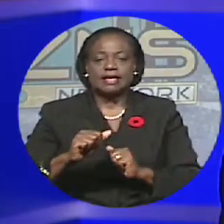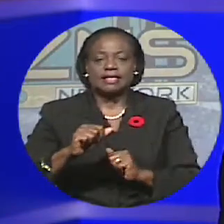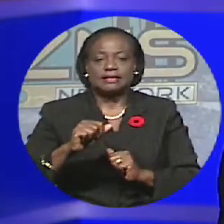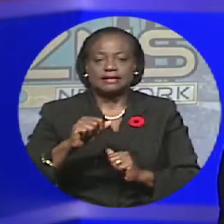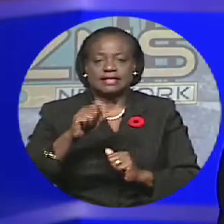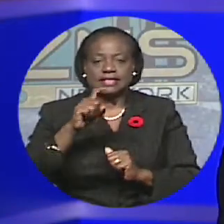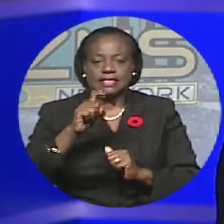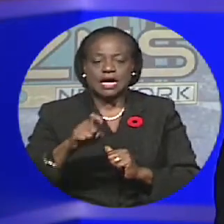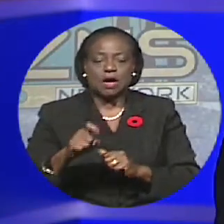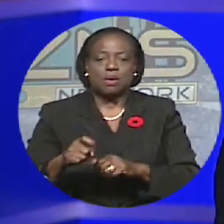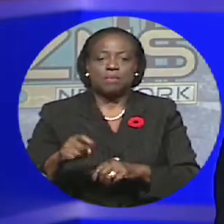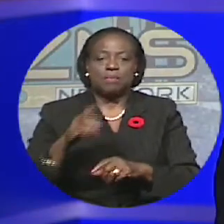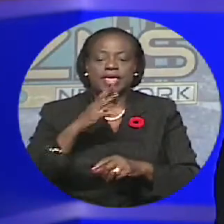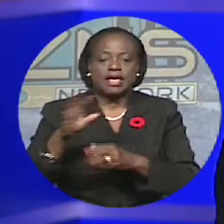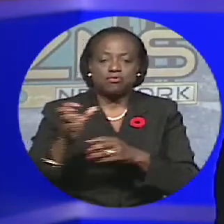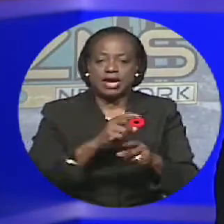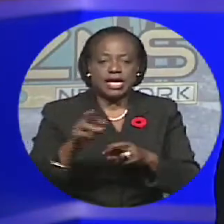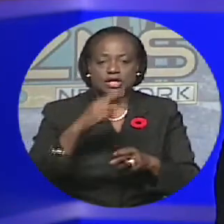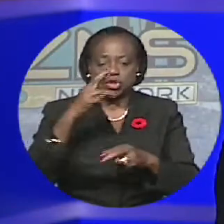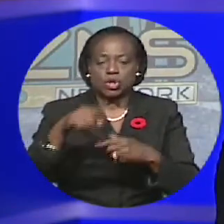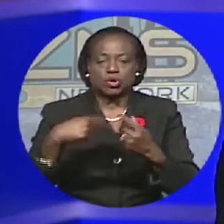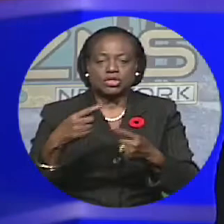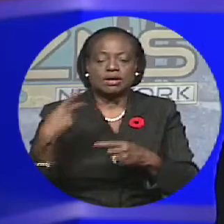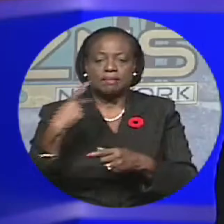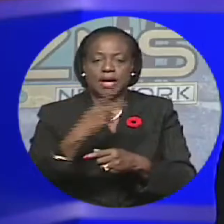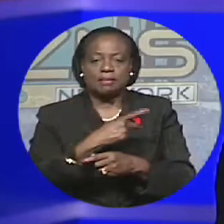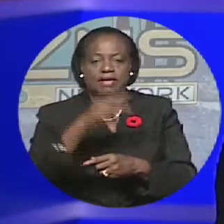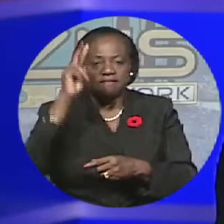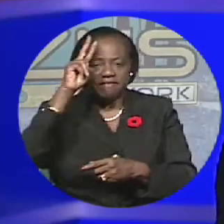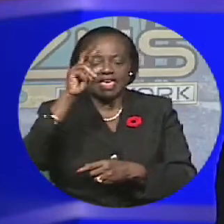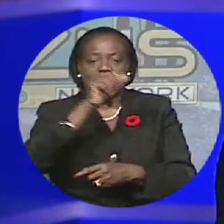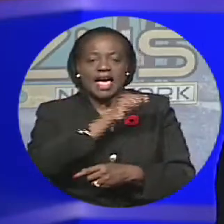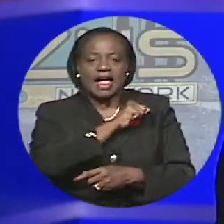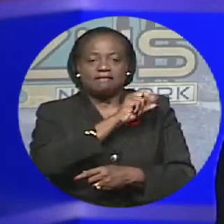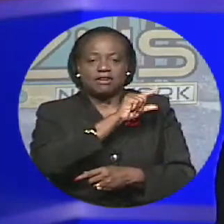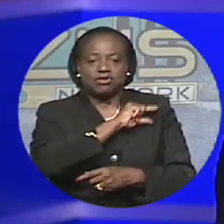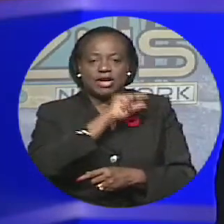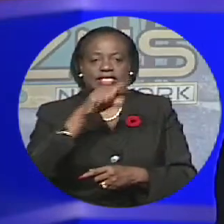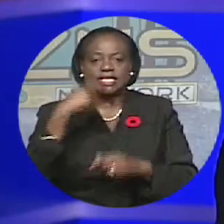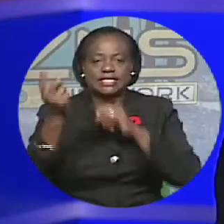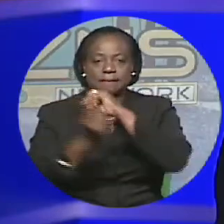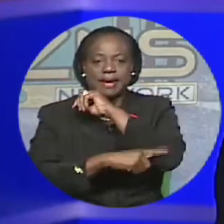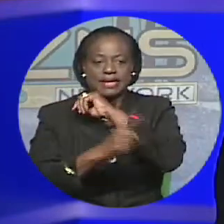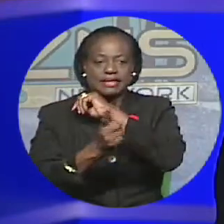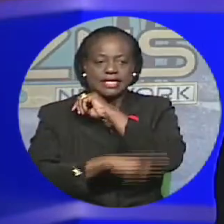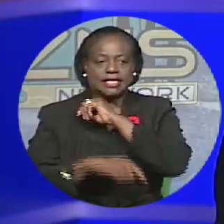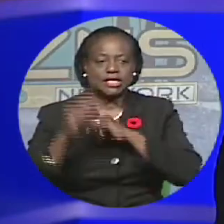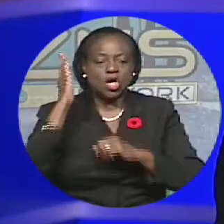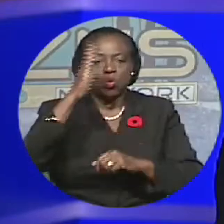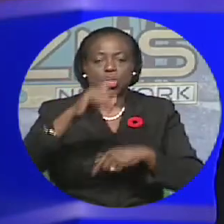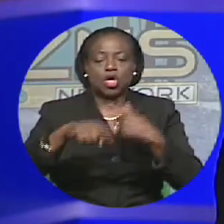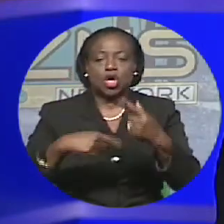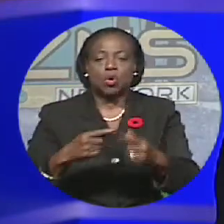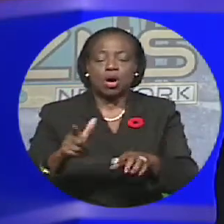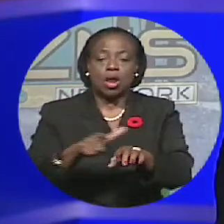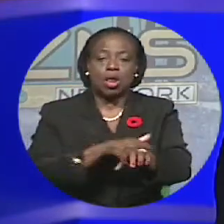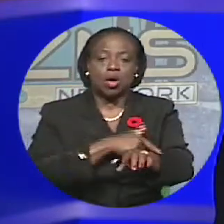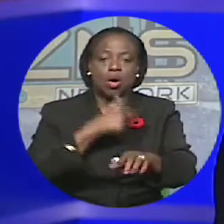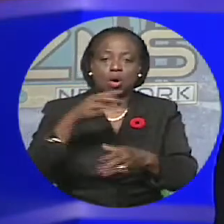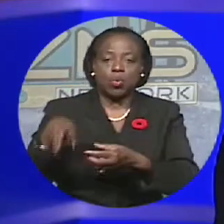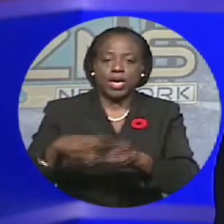Agriculture and Marine Resources, the Alfred Gray, who says he believes the penalties will go a long way in deterring poachers who continue to rape our